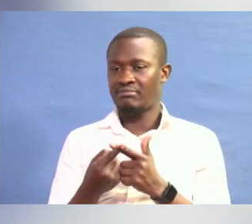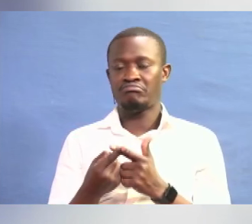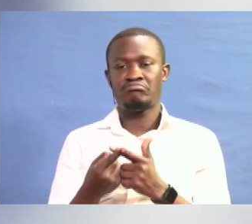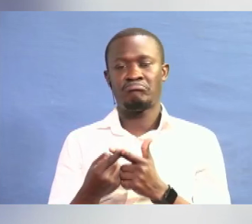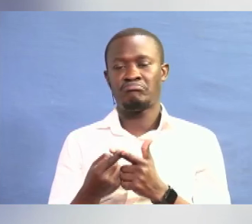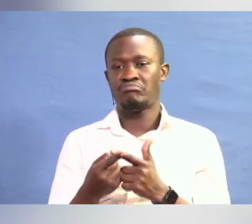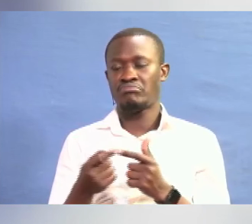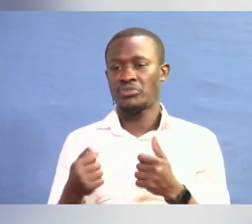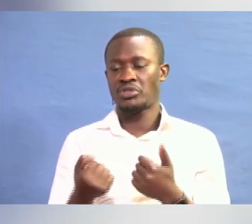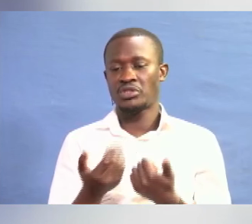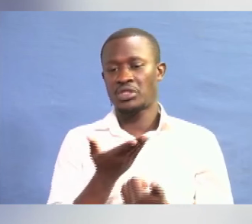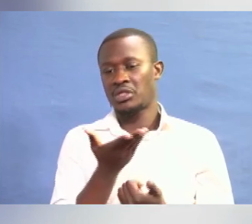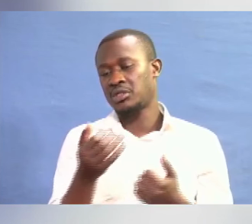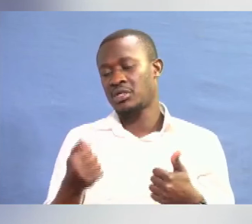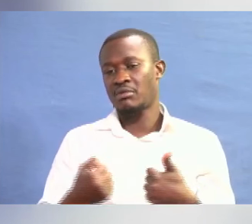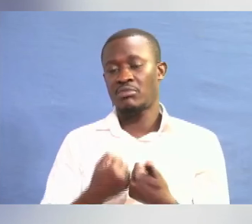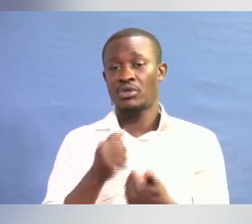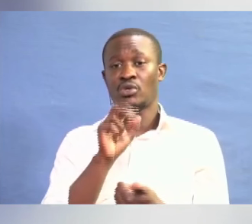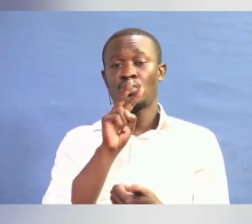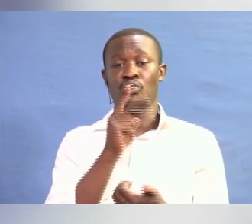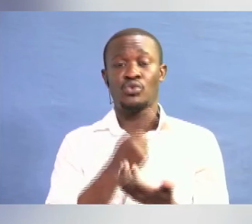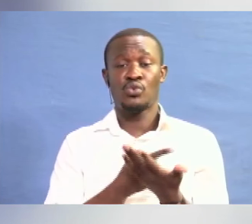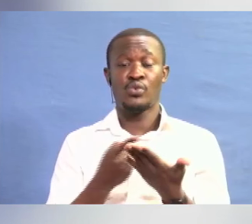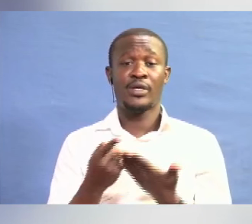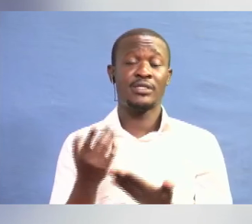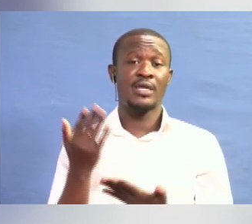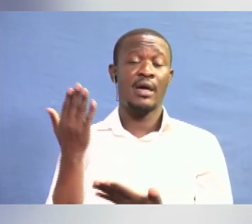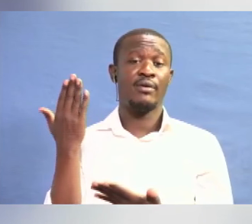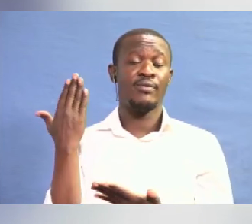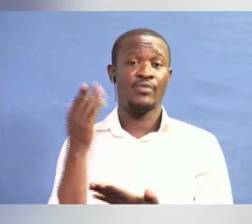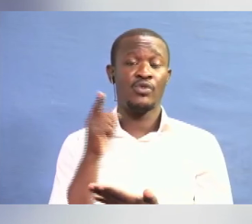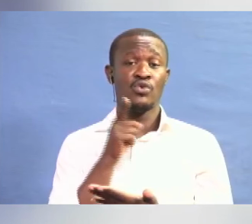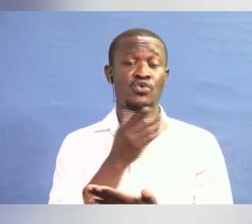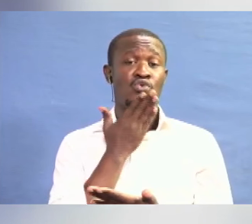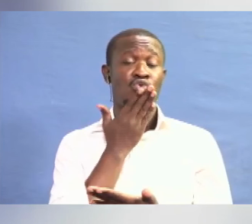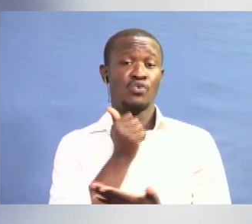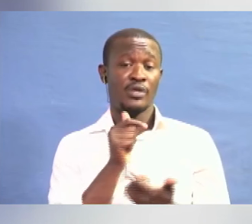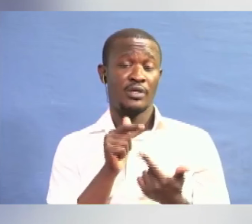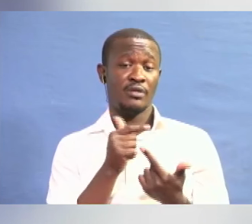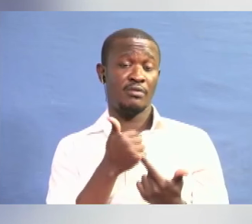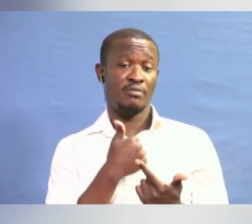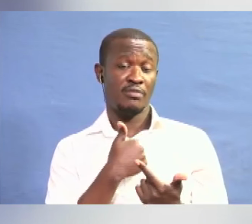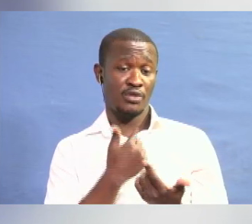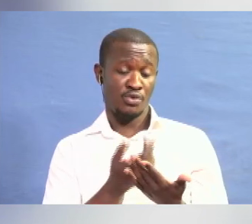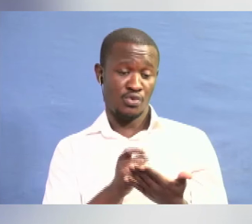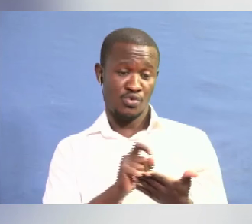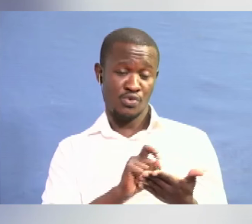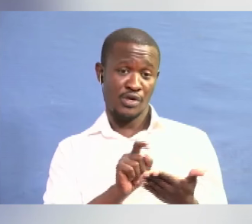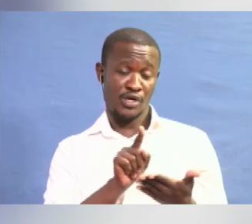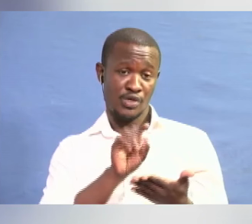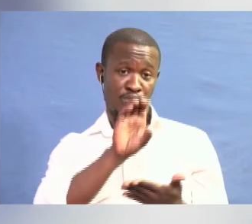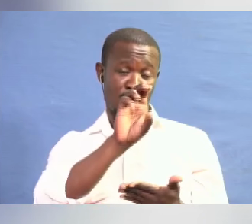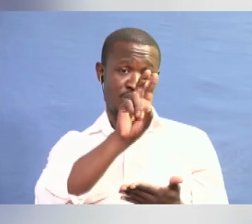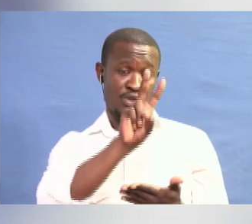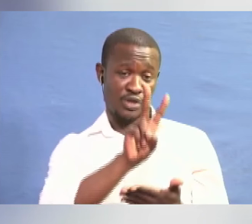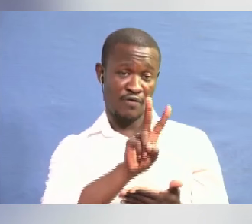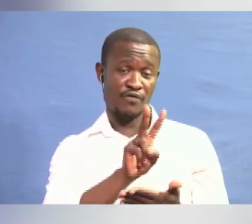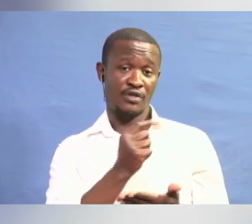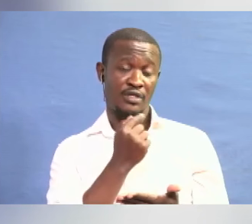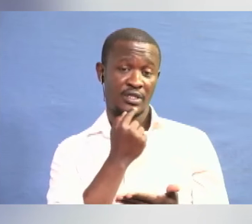I remember 2 weeks ago, you wanted me to write you a CV, as you said